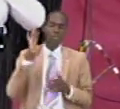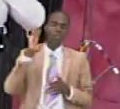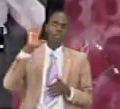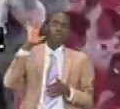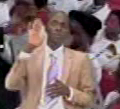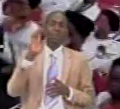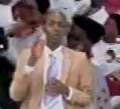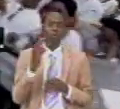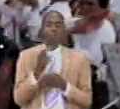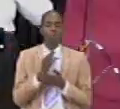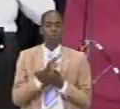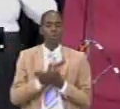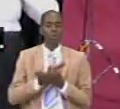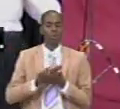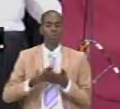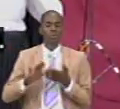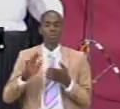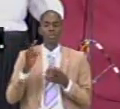he's